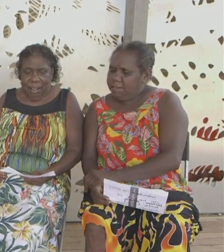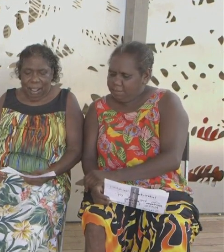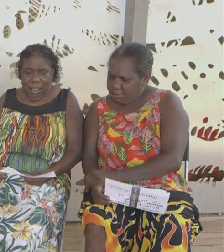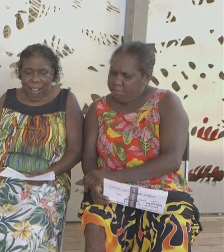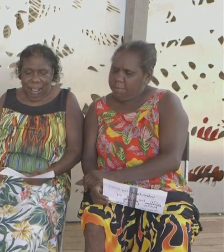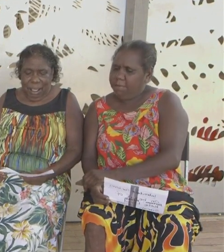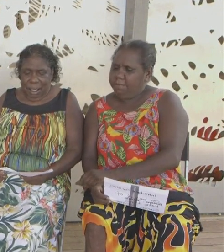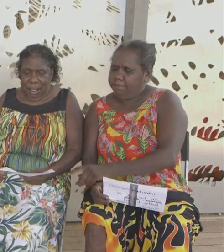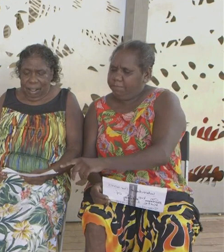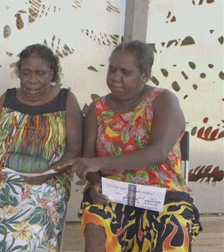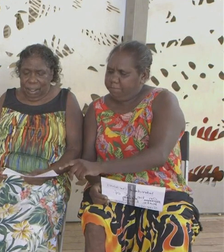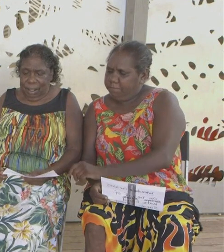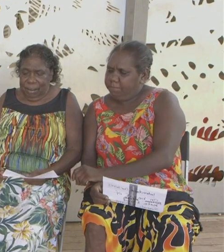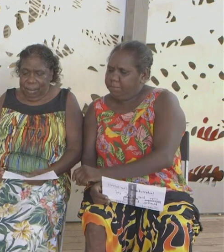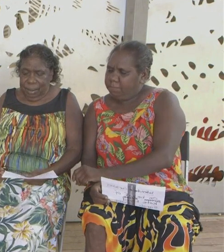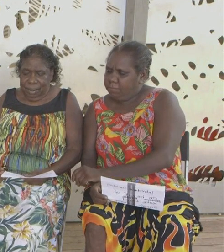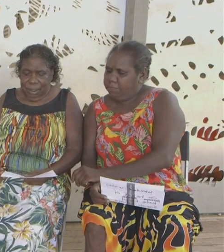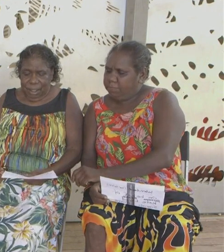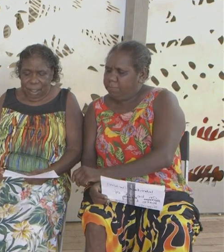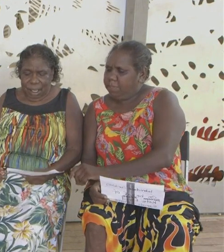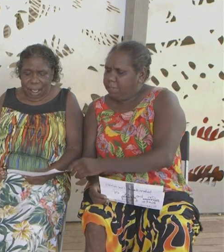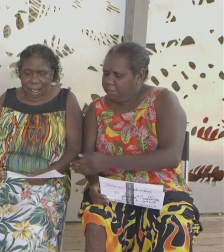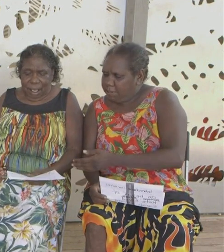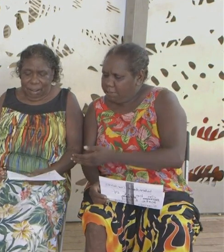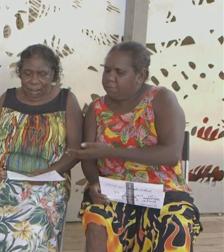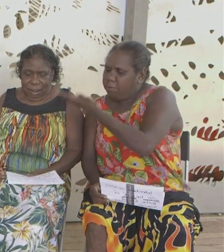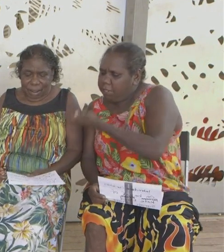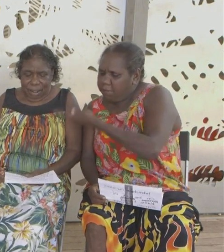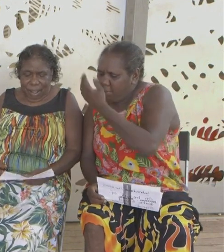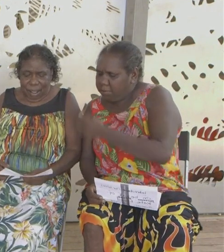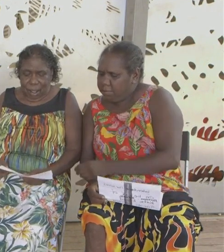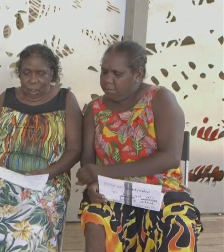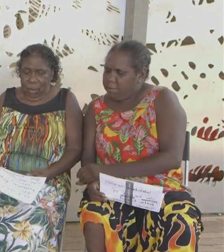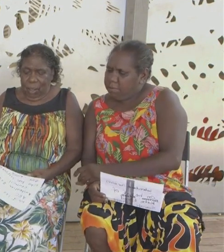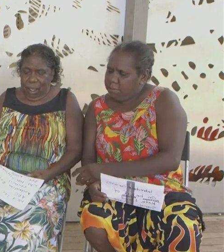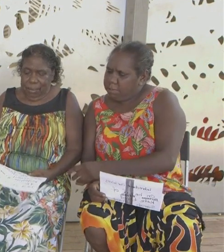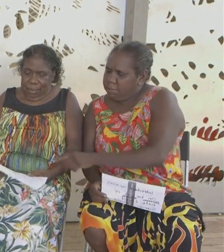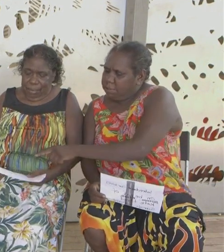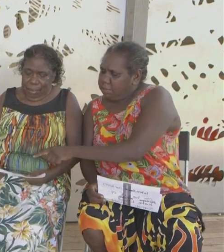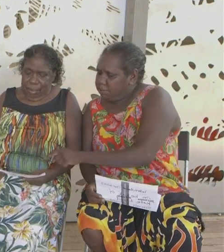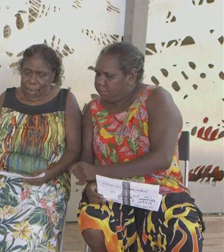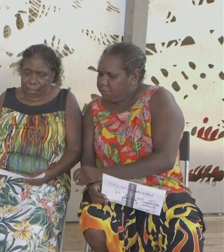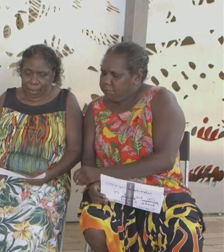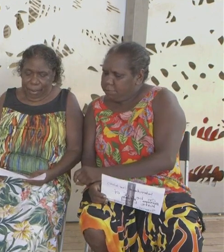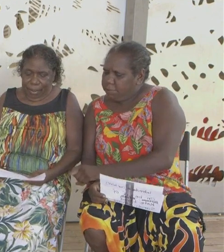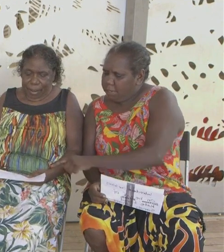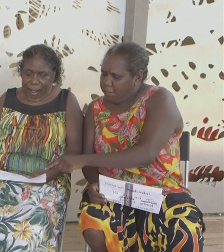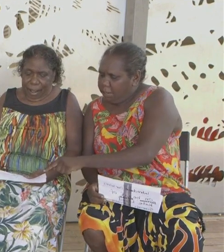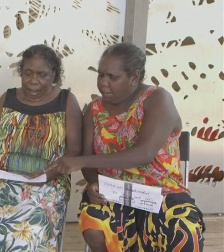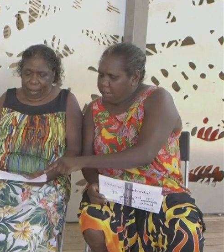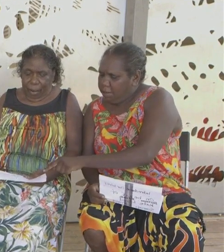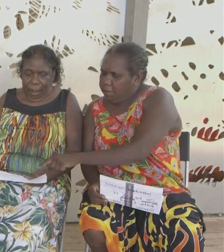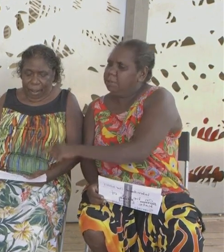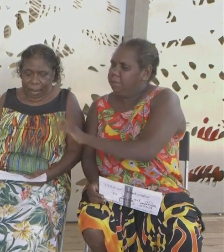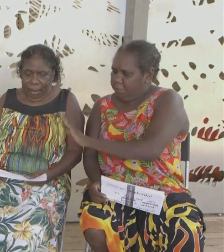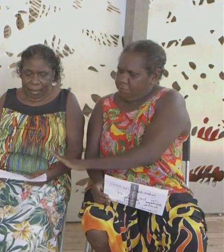ARC, Australian Research Council, who have supported